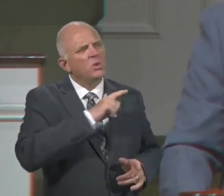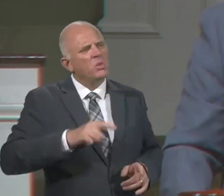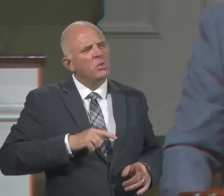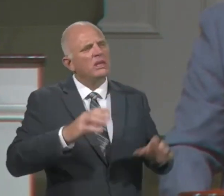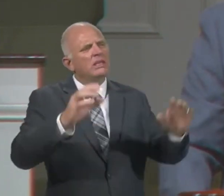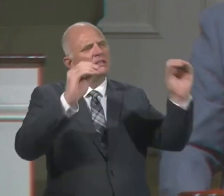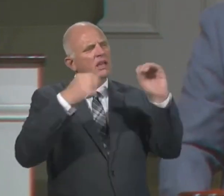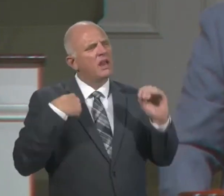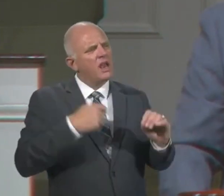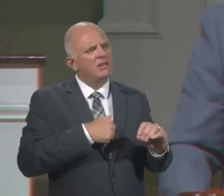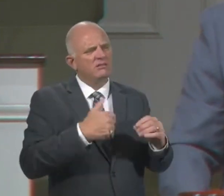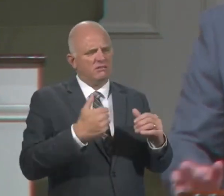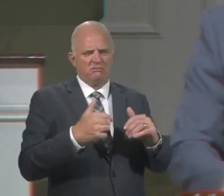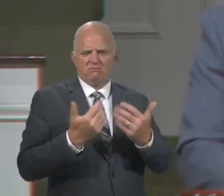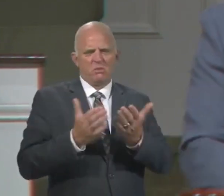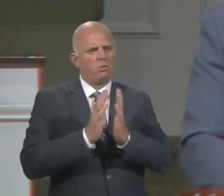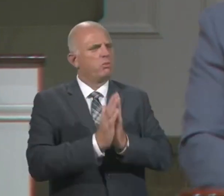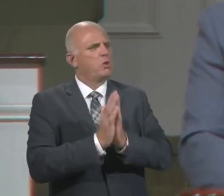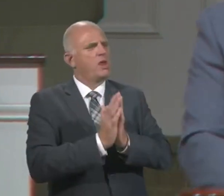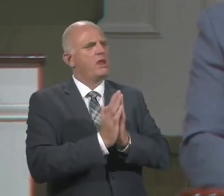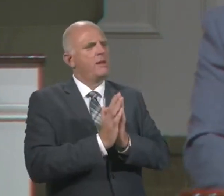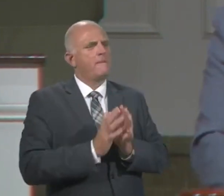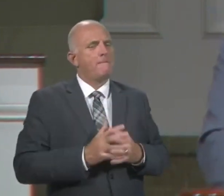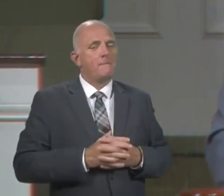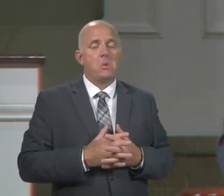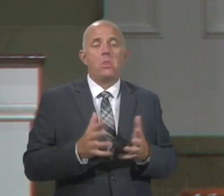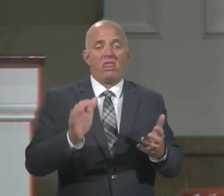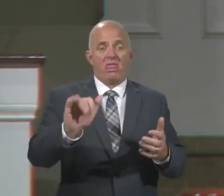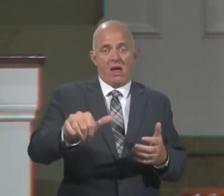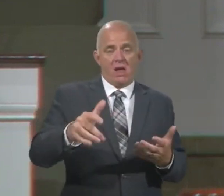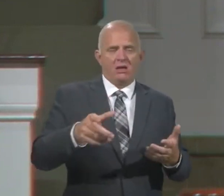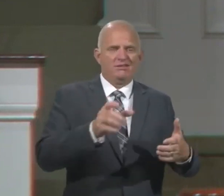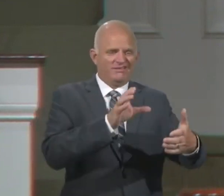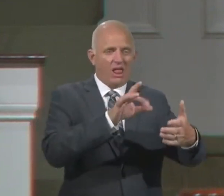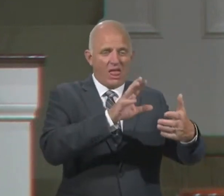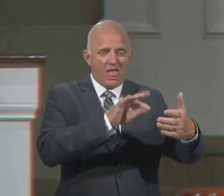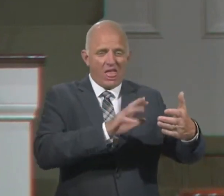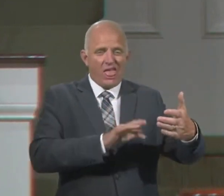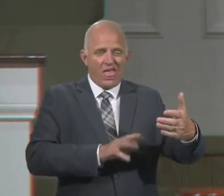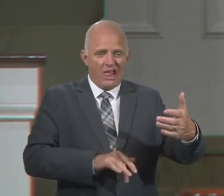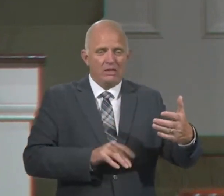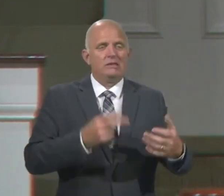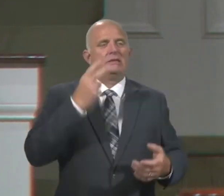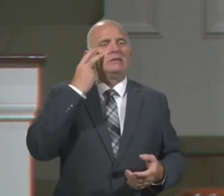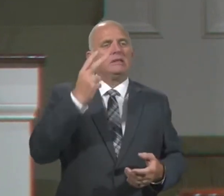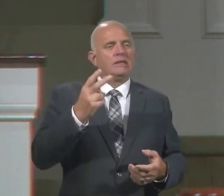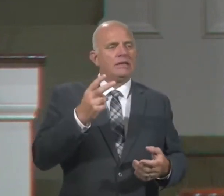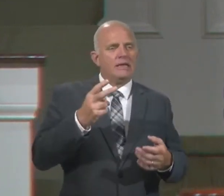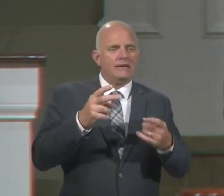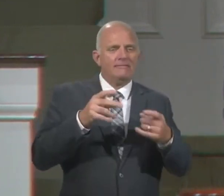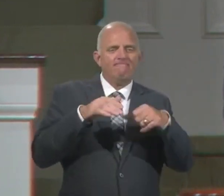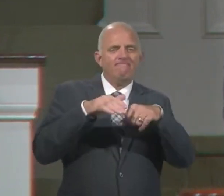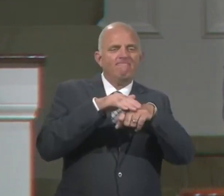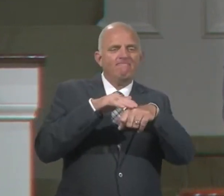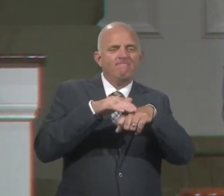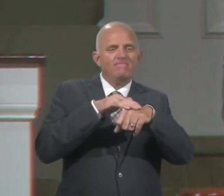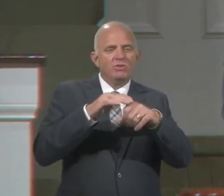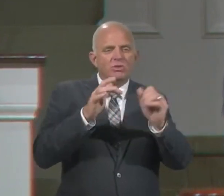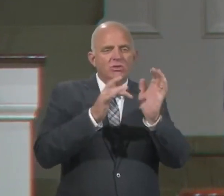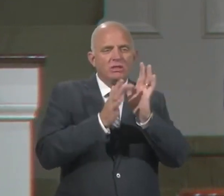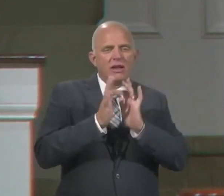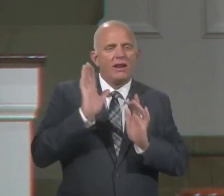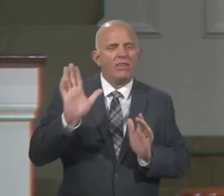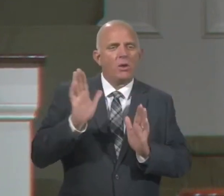pray." And in this passage, we get a sneak peek into the prayer life of Jesus. Can